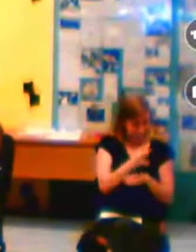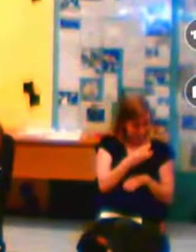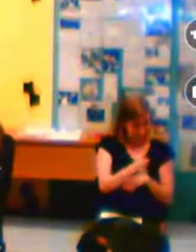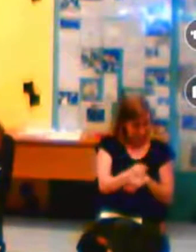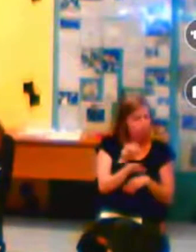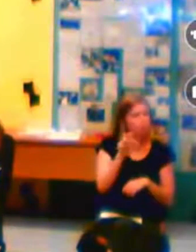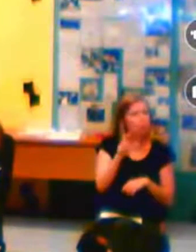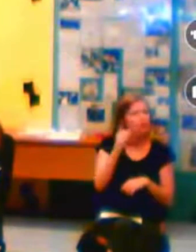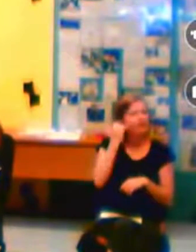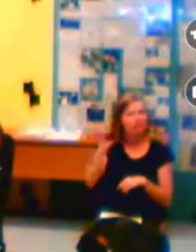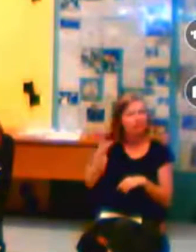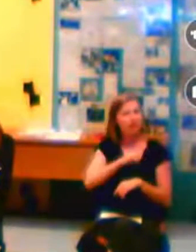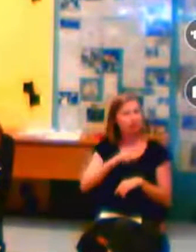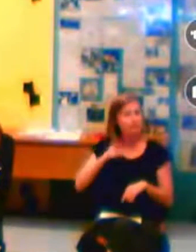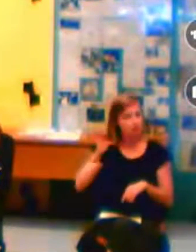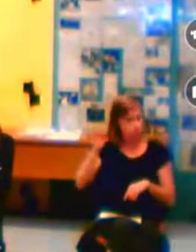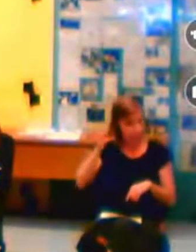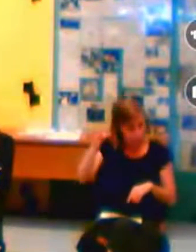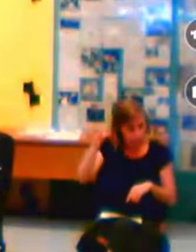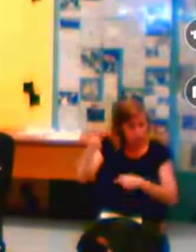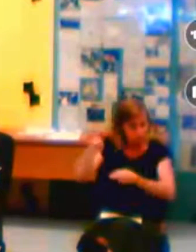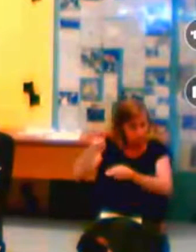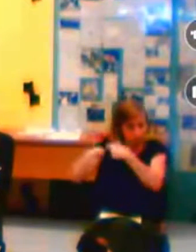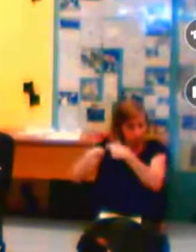made, does this tie us to